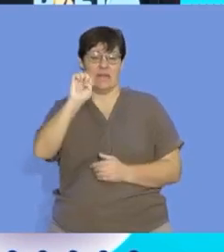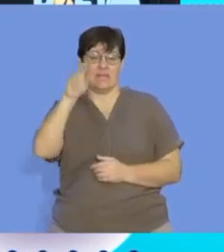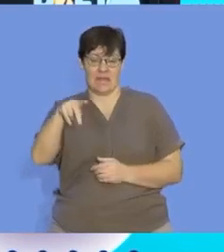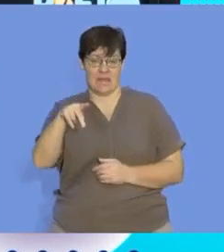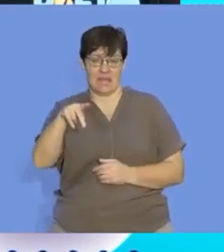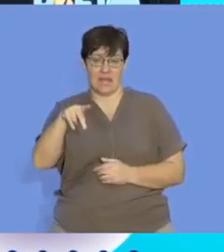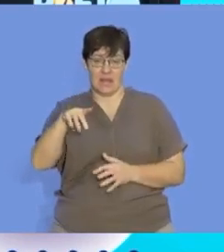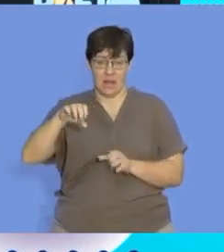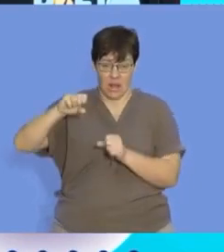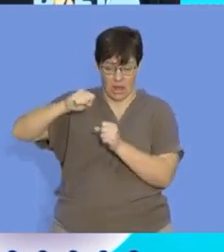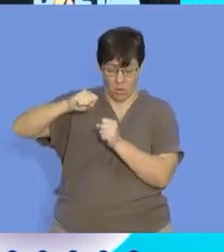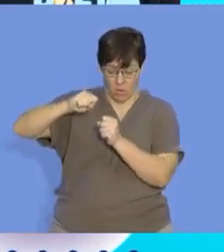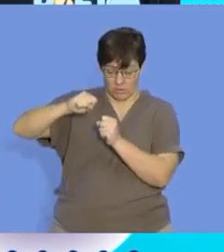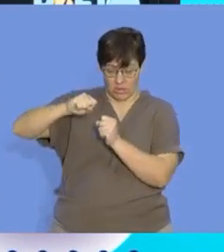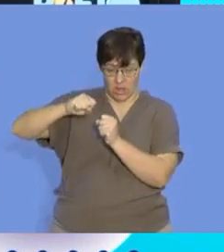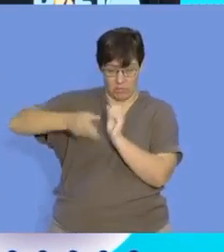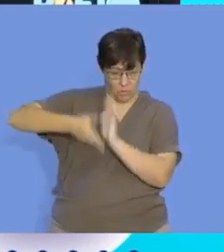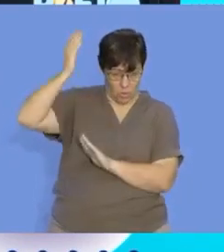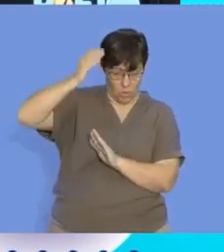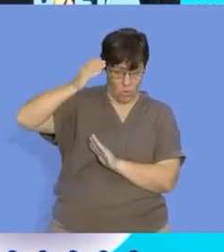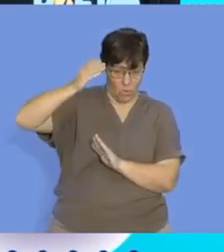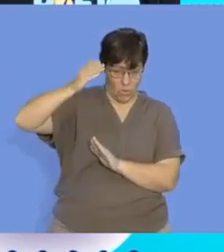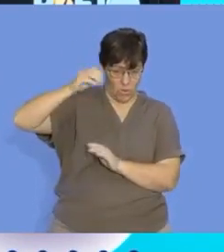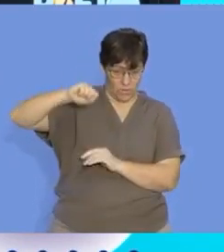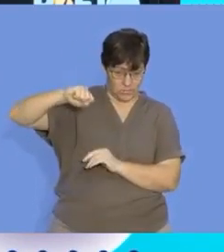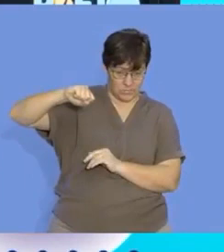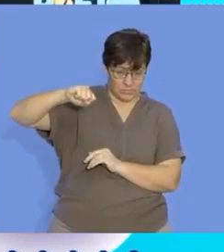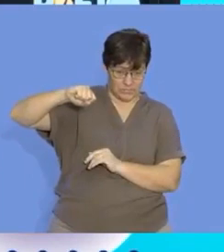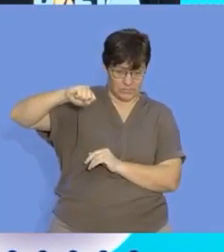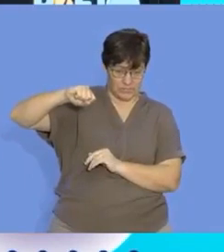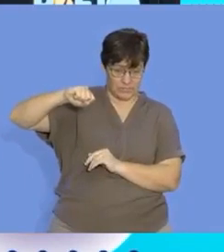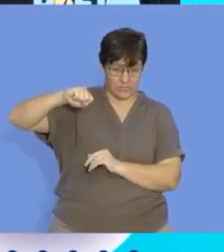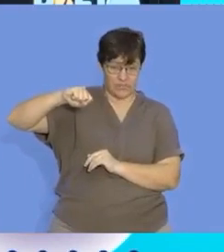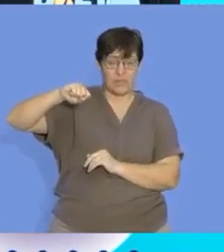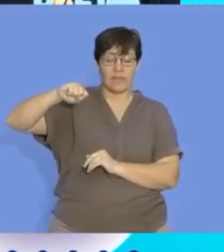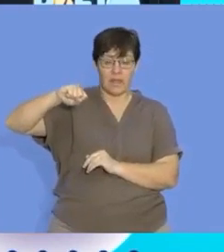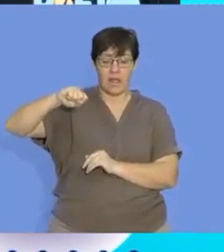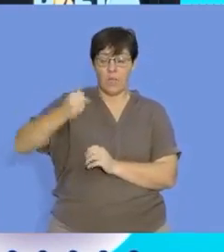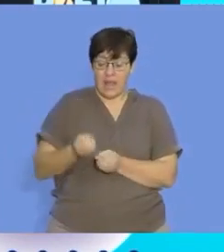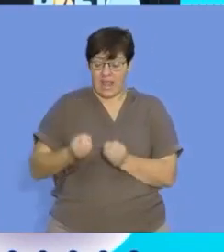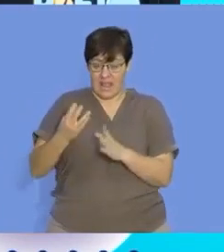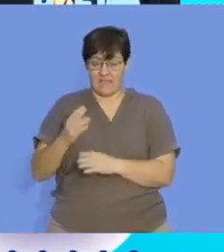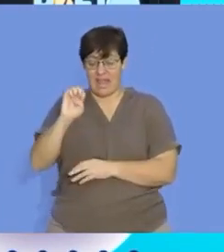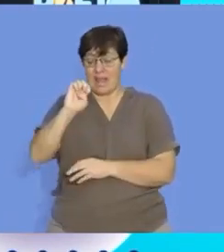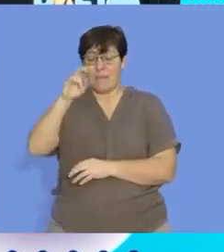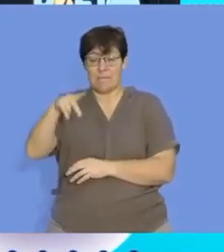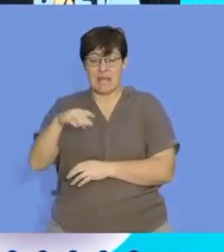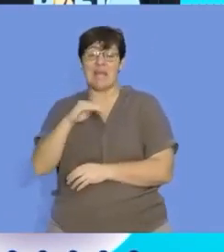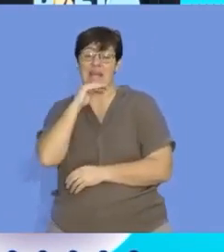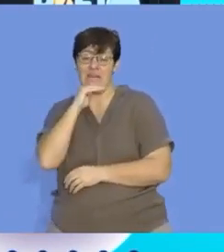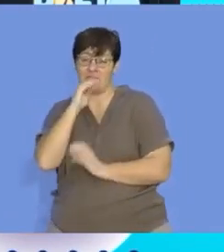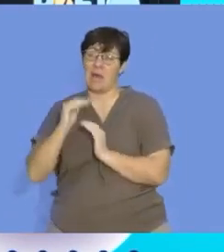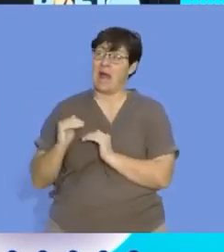go. If we've given the skateboarder enough potential energy, so he's high